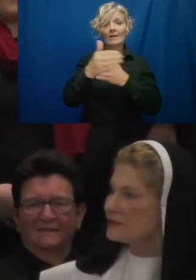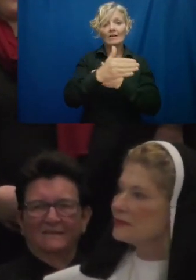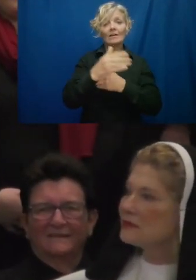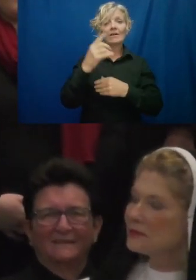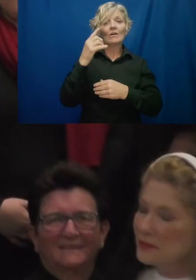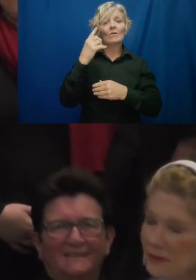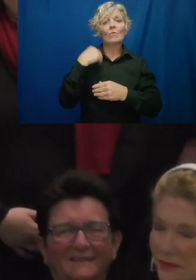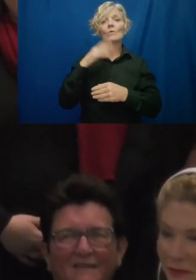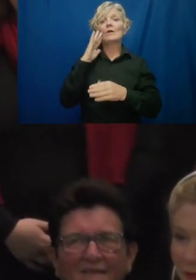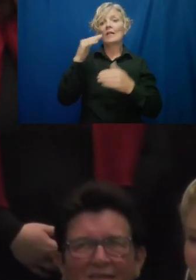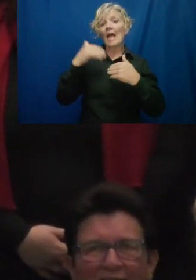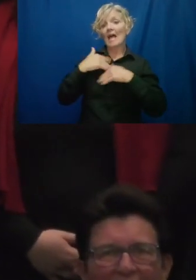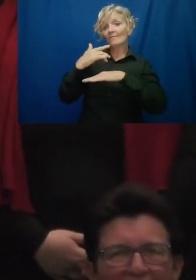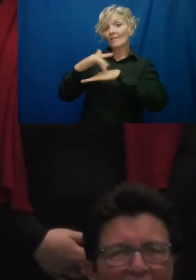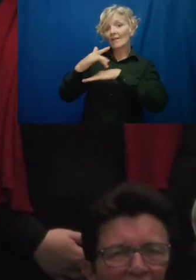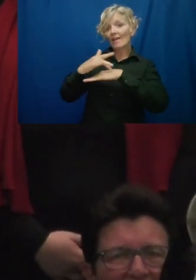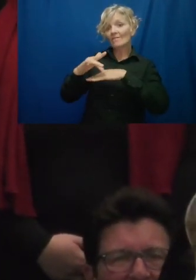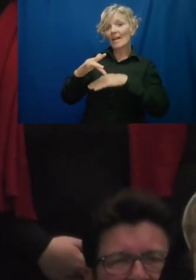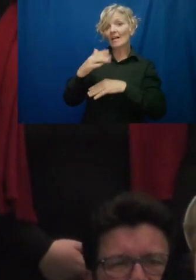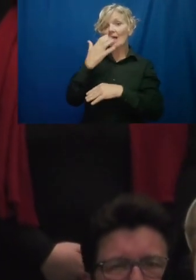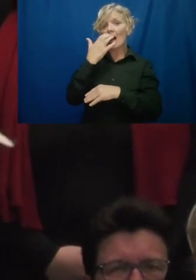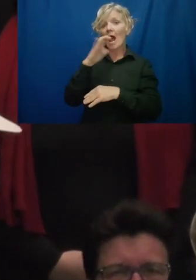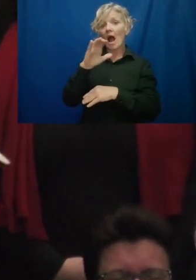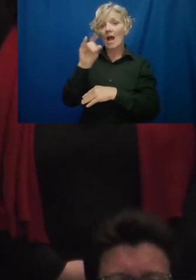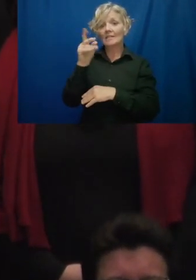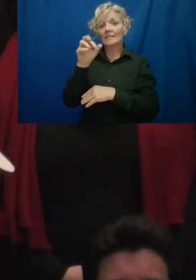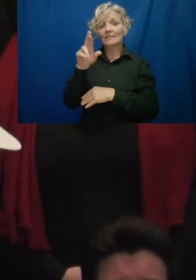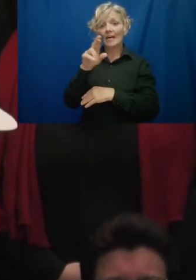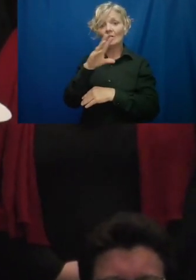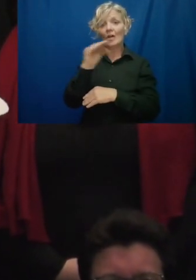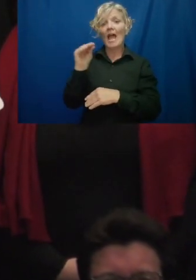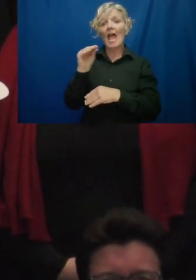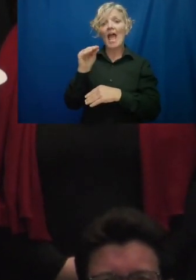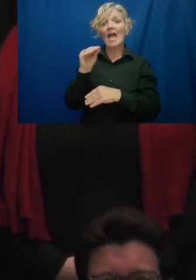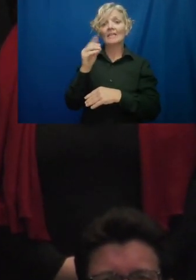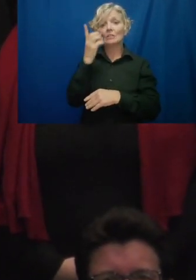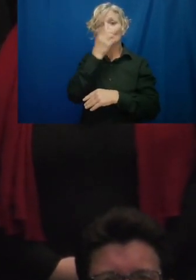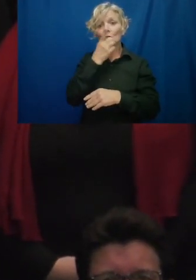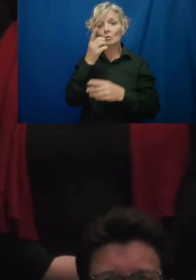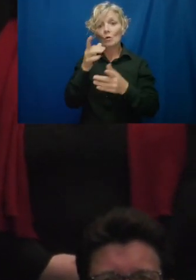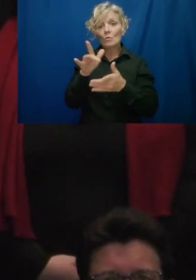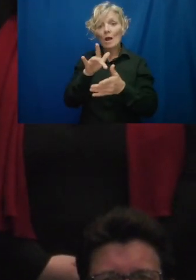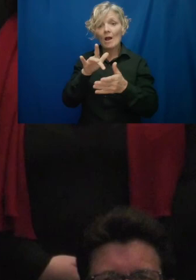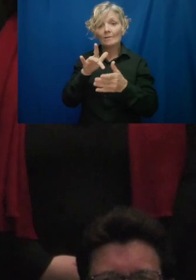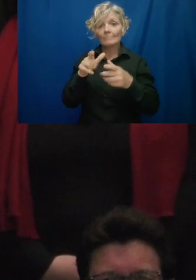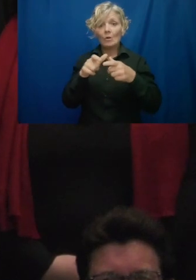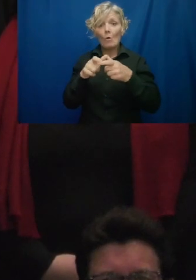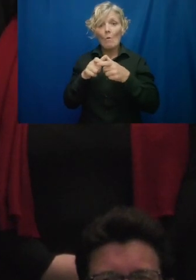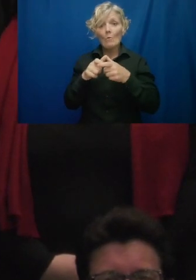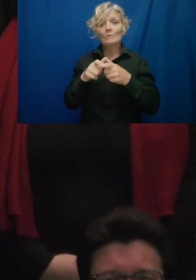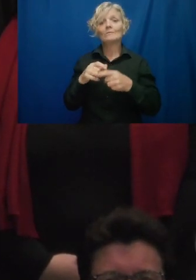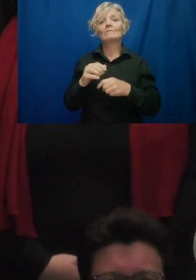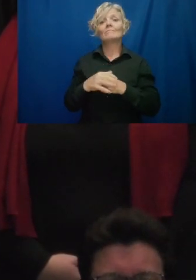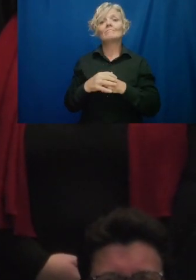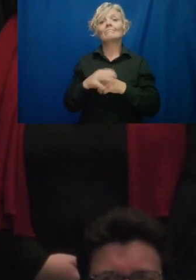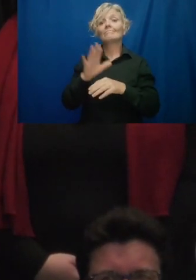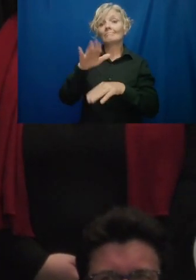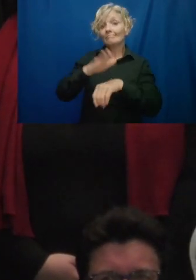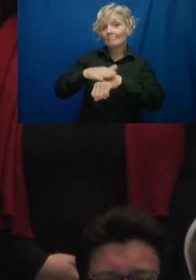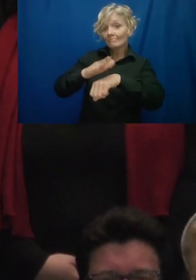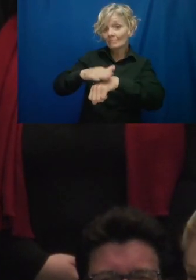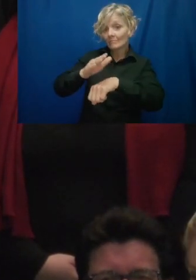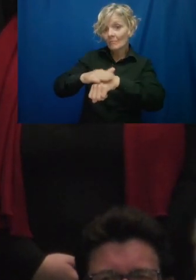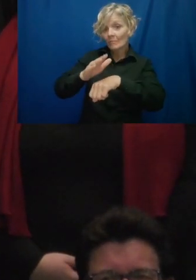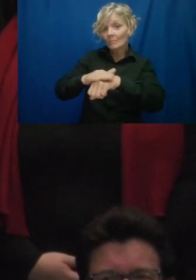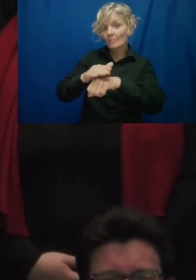Fellowship hall, where there will be spiced cider and donut holes. Please